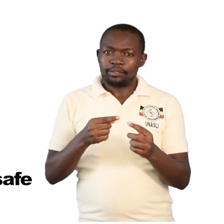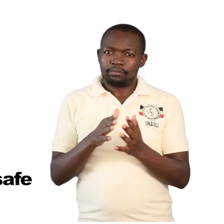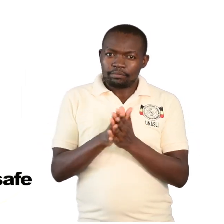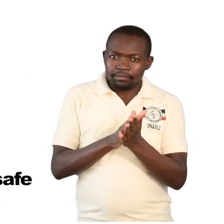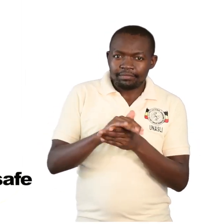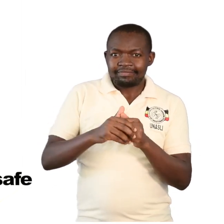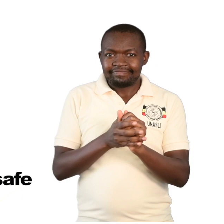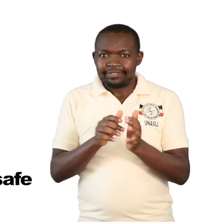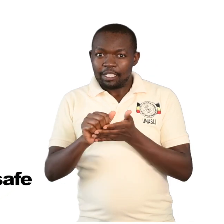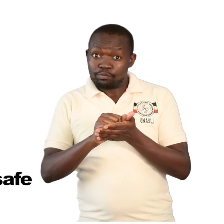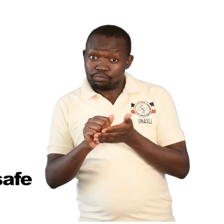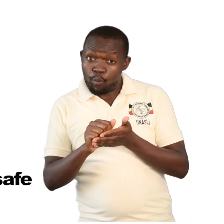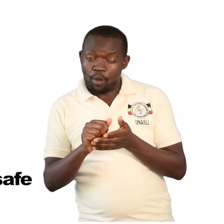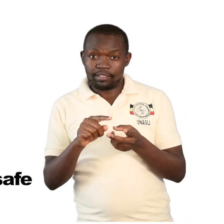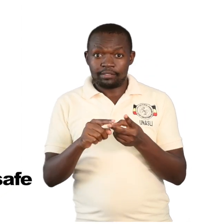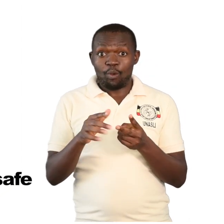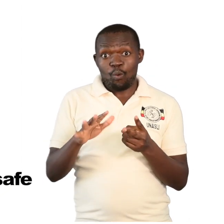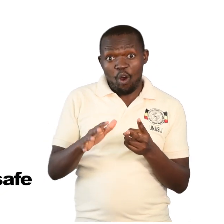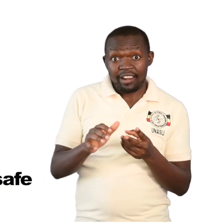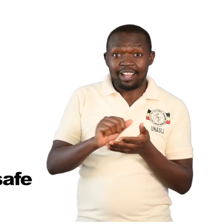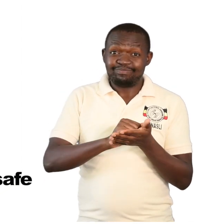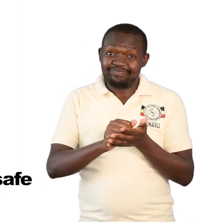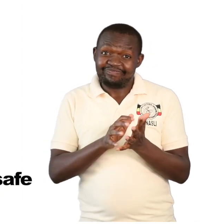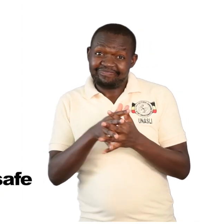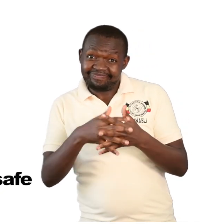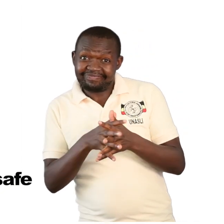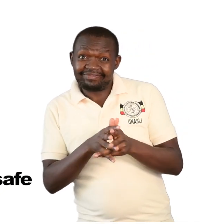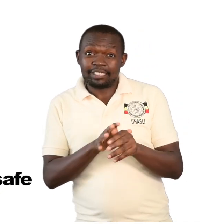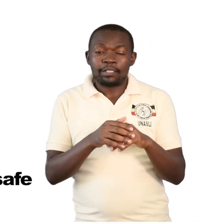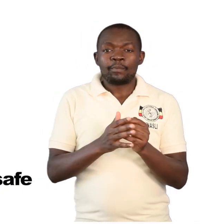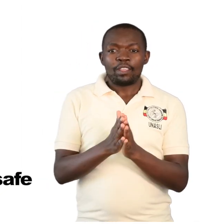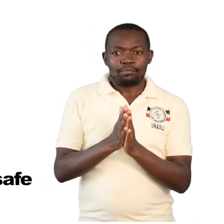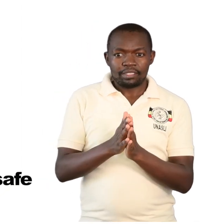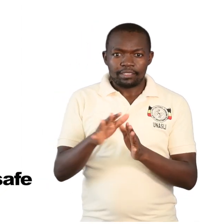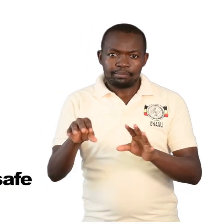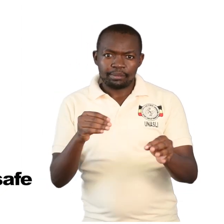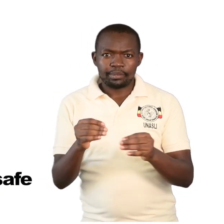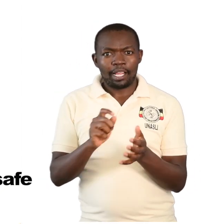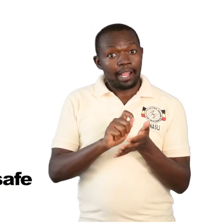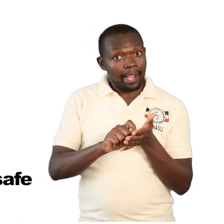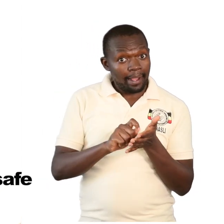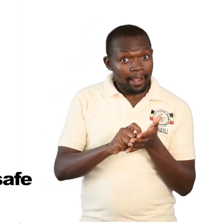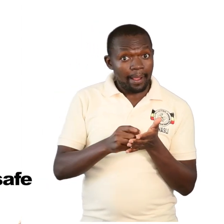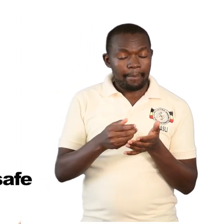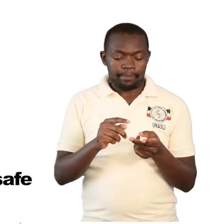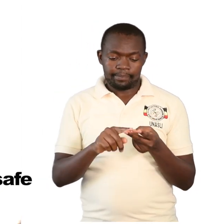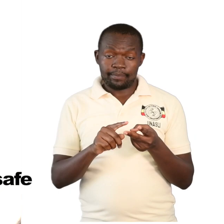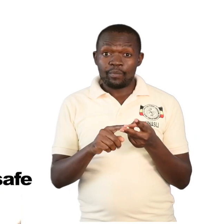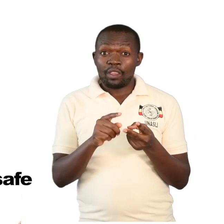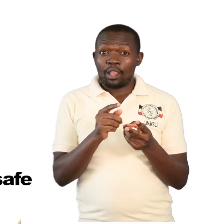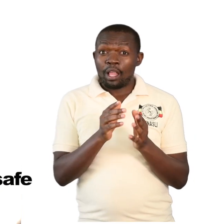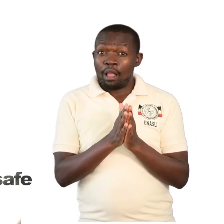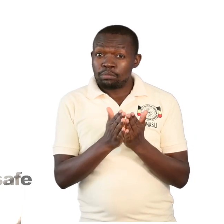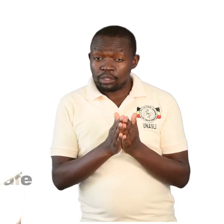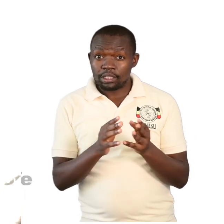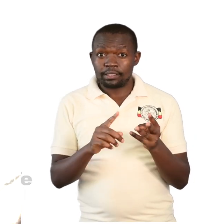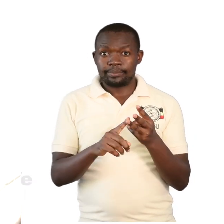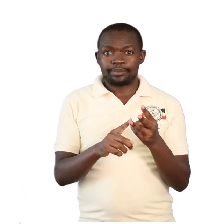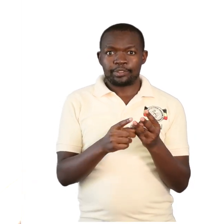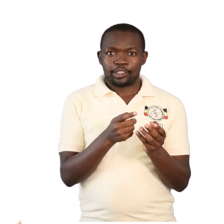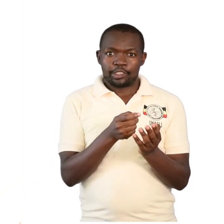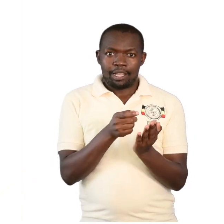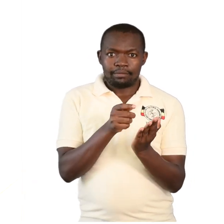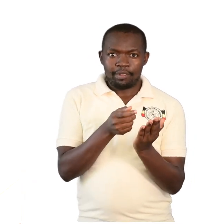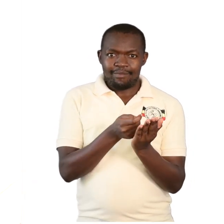regularly with clean water and soap. Please get a pen, a book, a calculator, and let's get started with